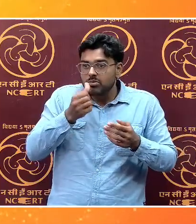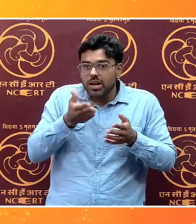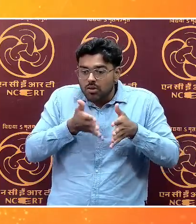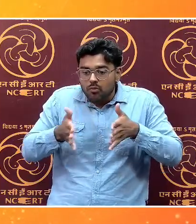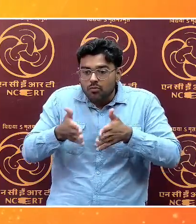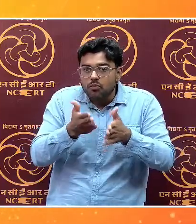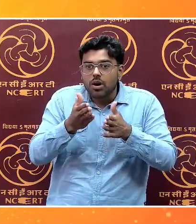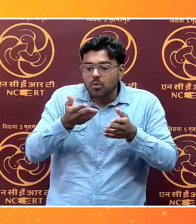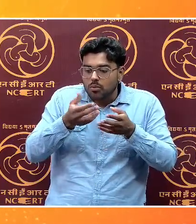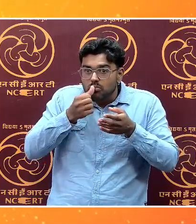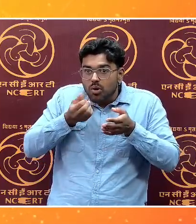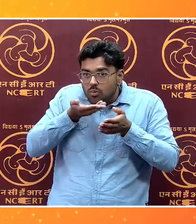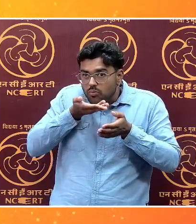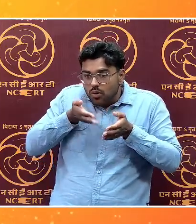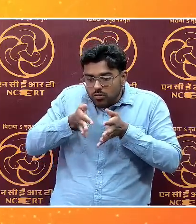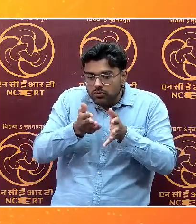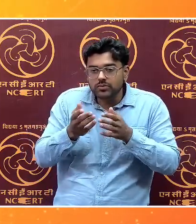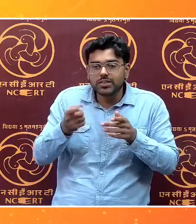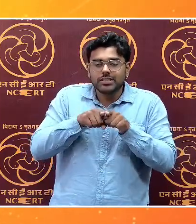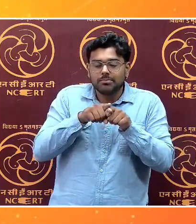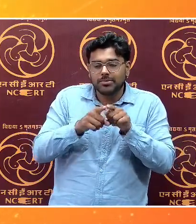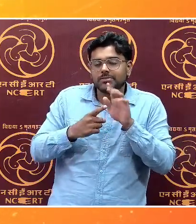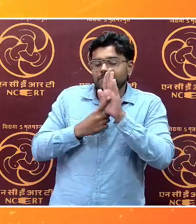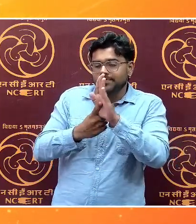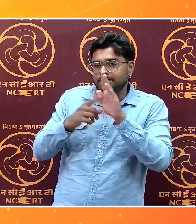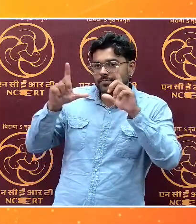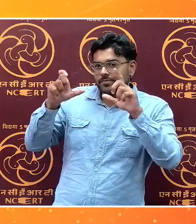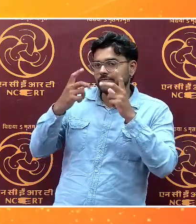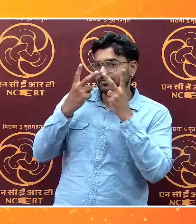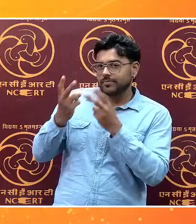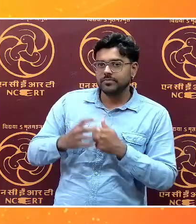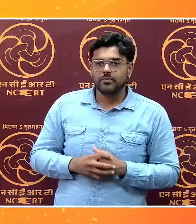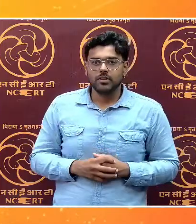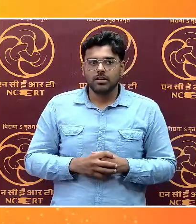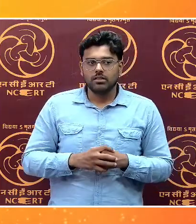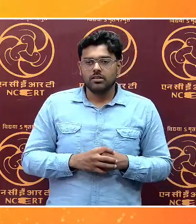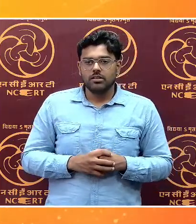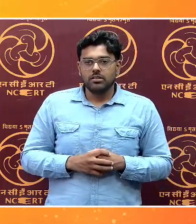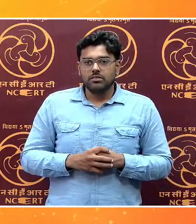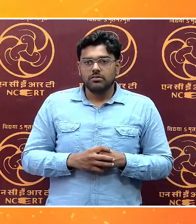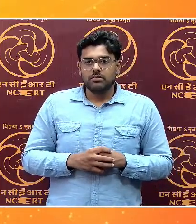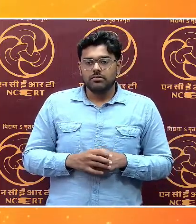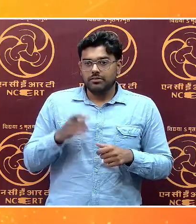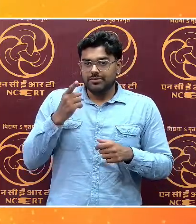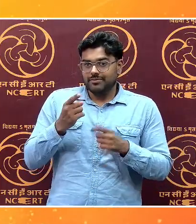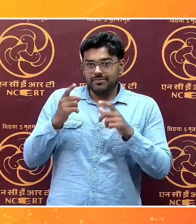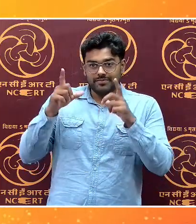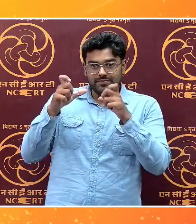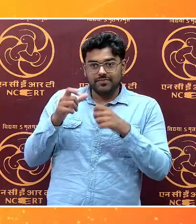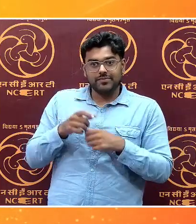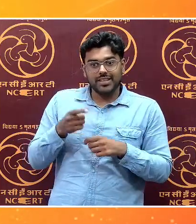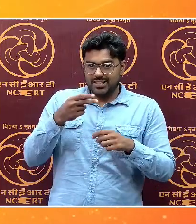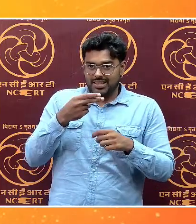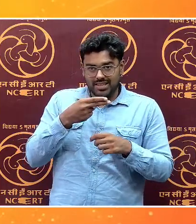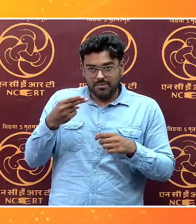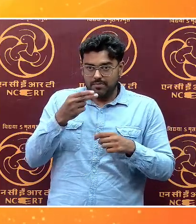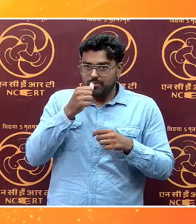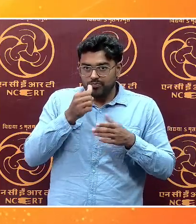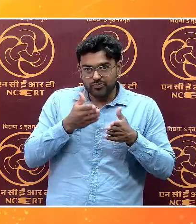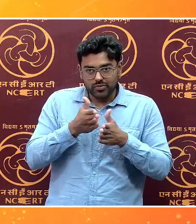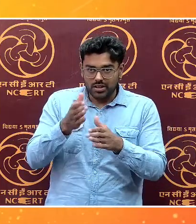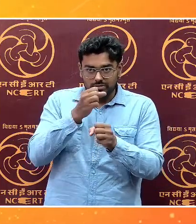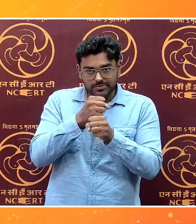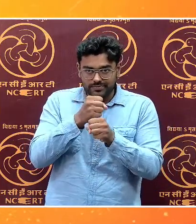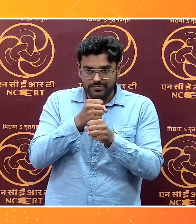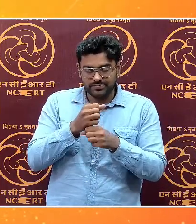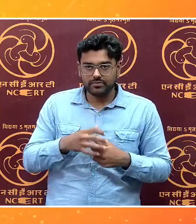flow. For example, we look at this picture. Yes, this is the picture of Godavari basin, and you